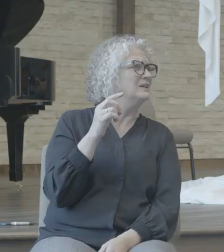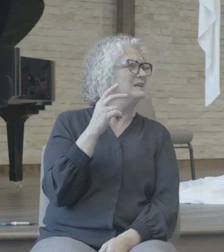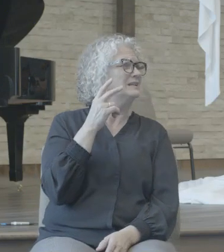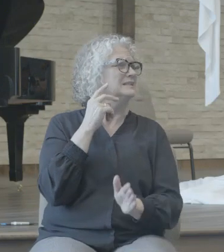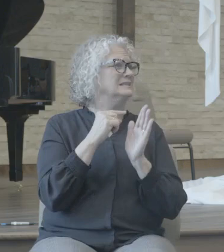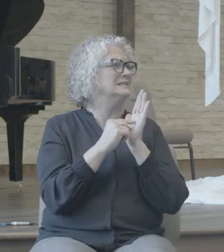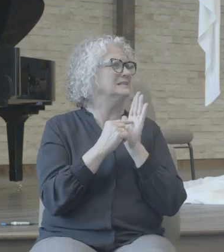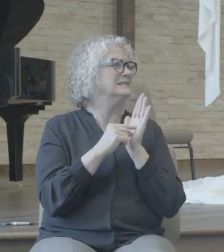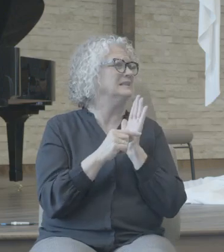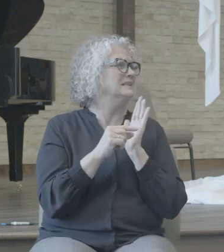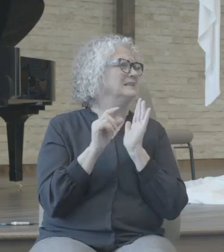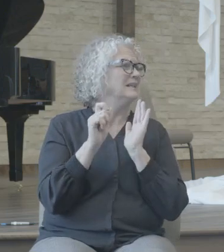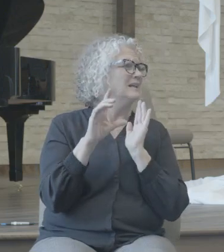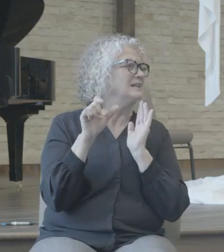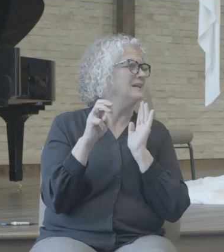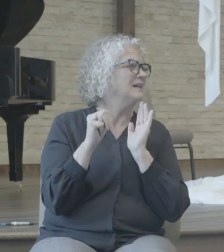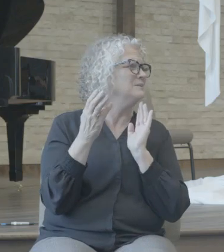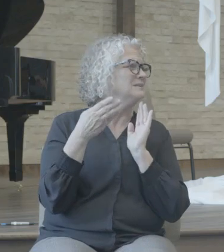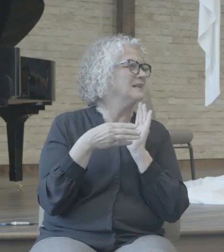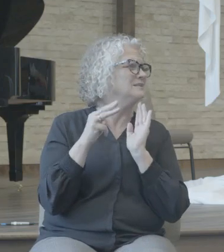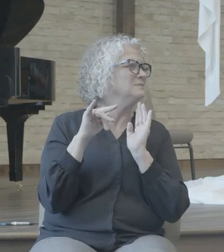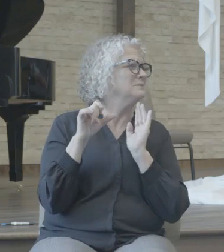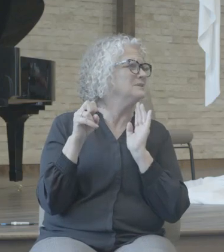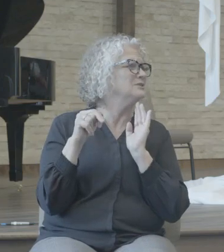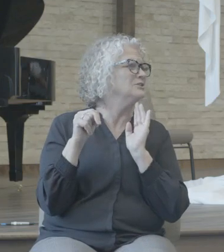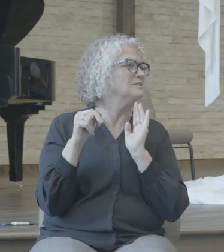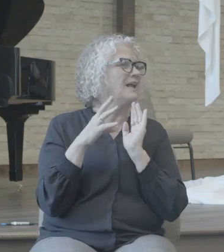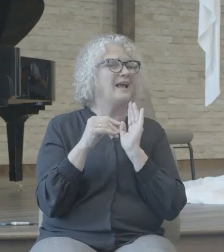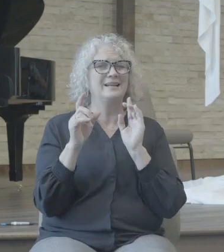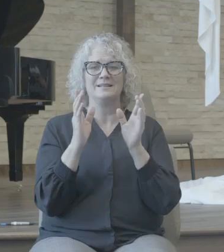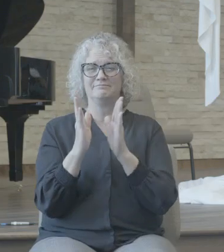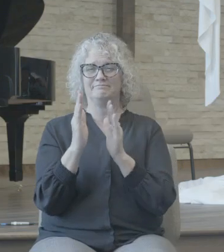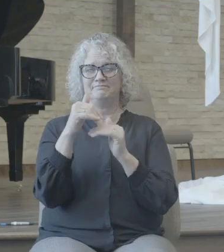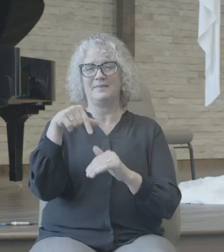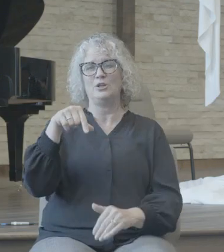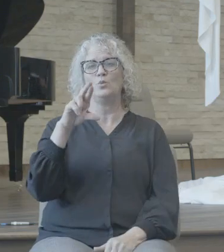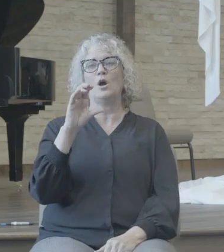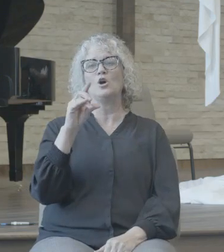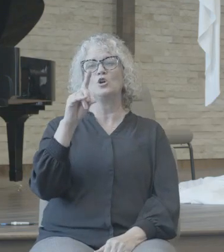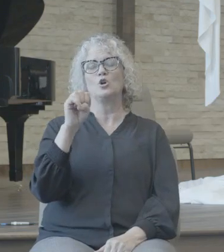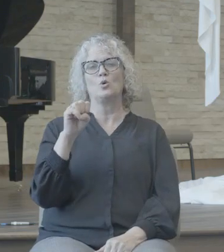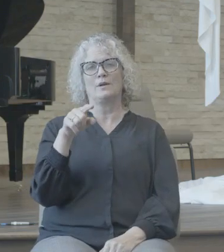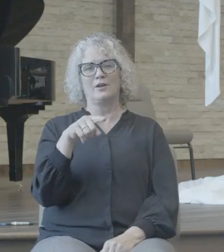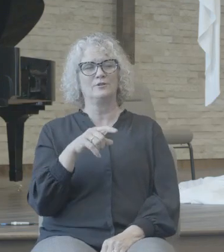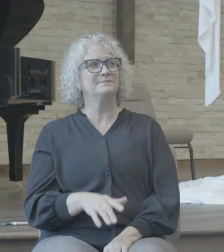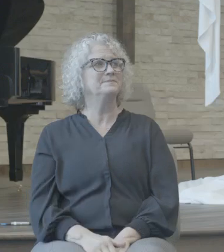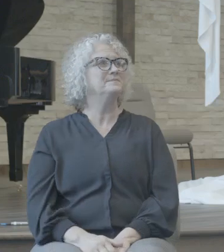givebutter.com/WestMission23. And there's also a QR code on the table as you leave today. Thank you.